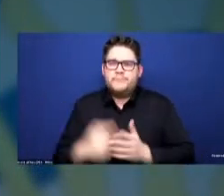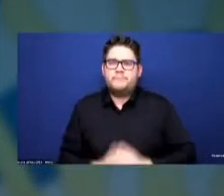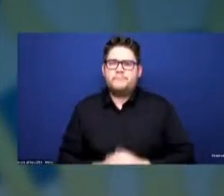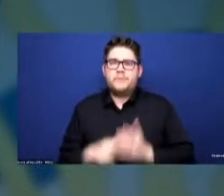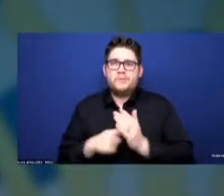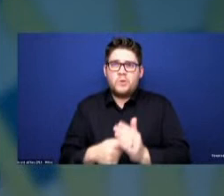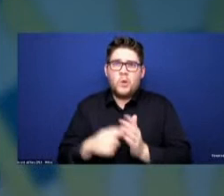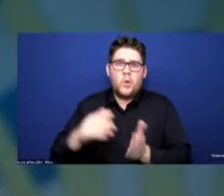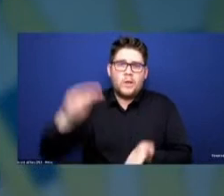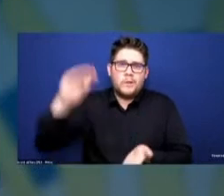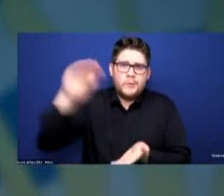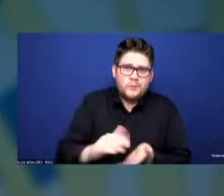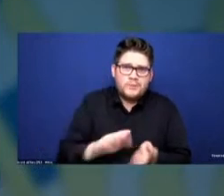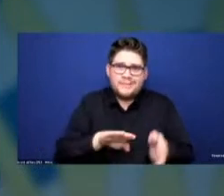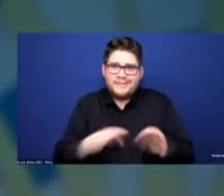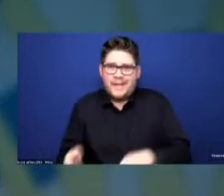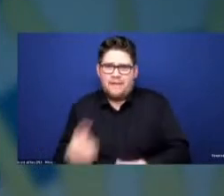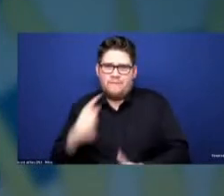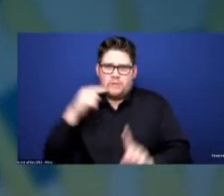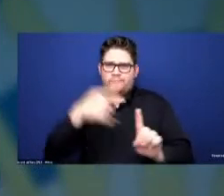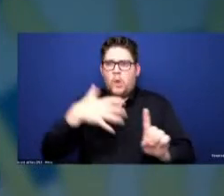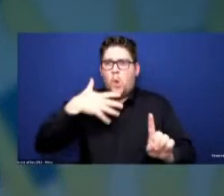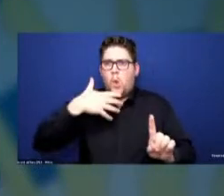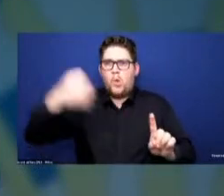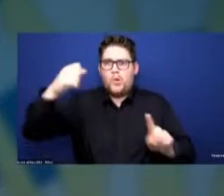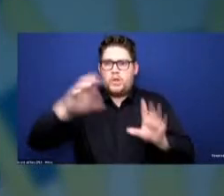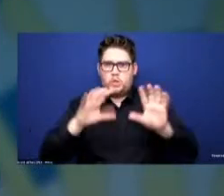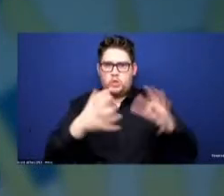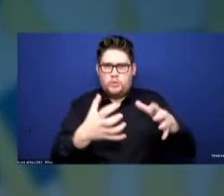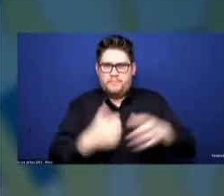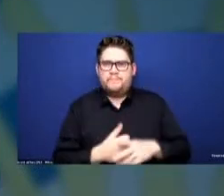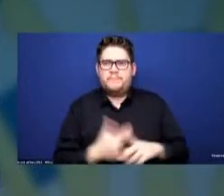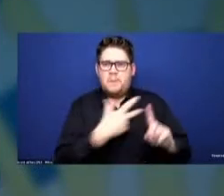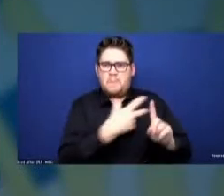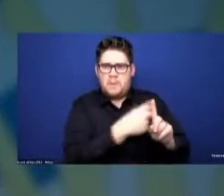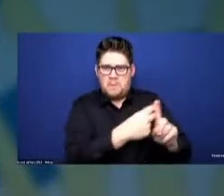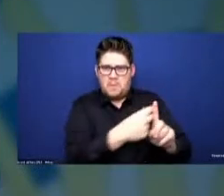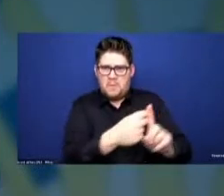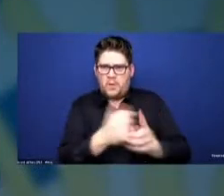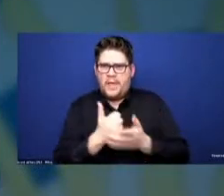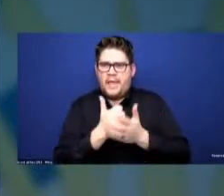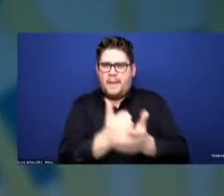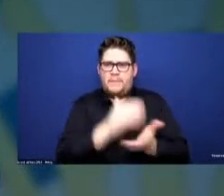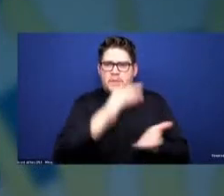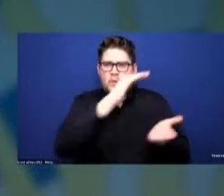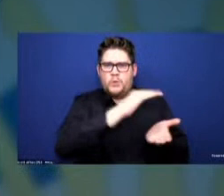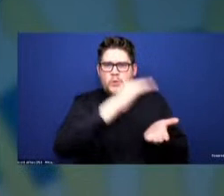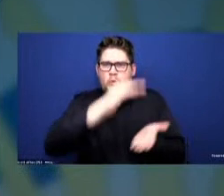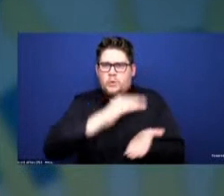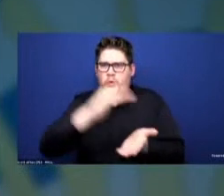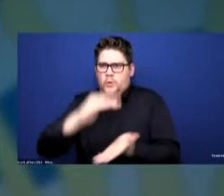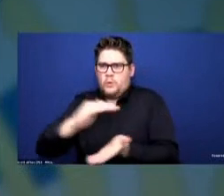immunization program has been ramped up. And that is what we are looking at for the coming weeks and